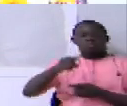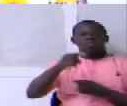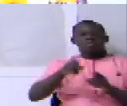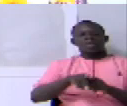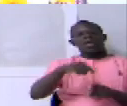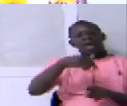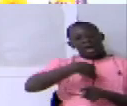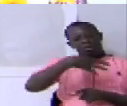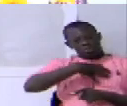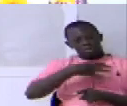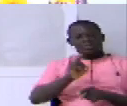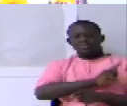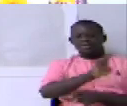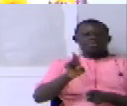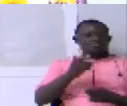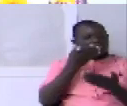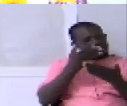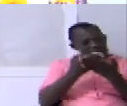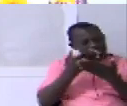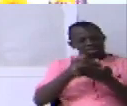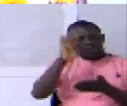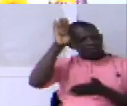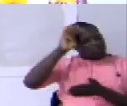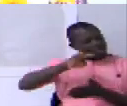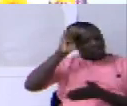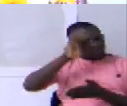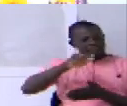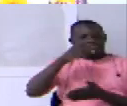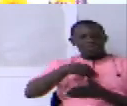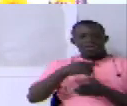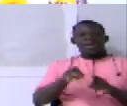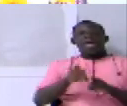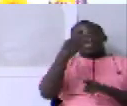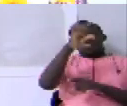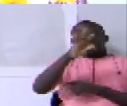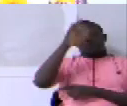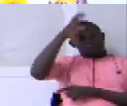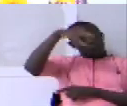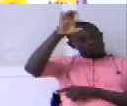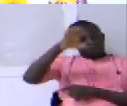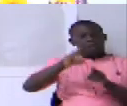I want them to forgive me. And if these commissions